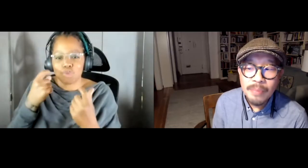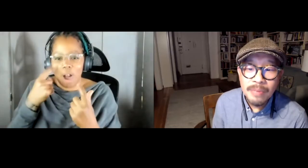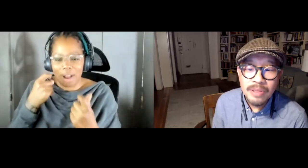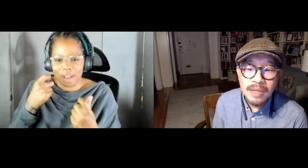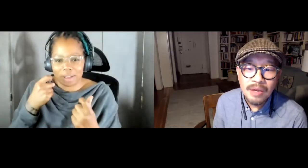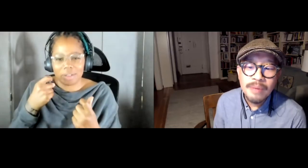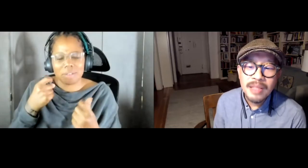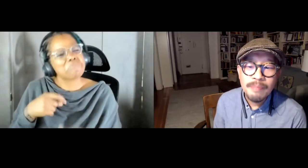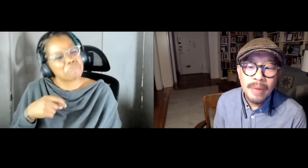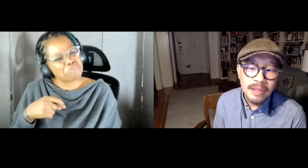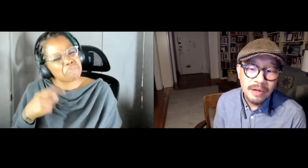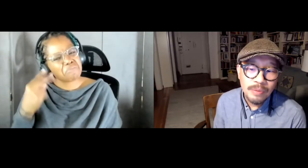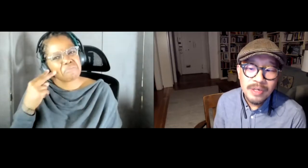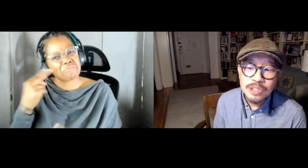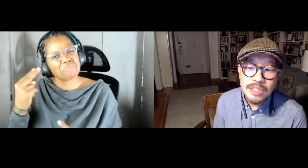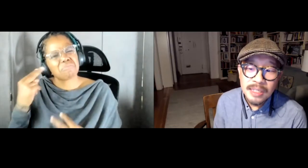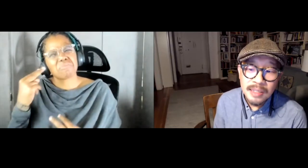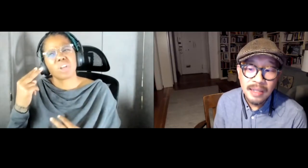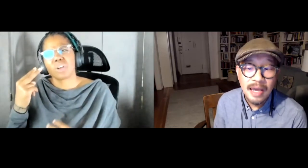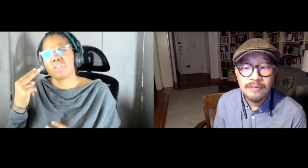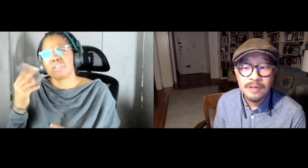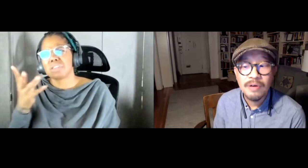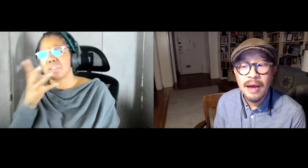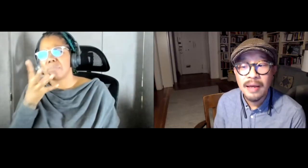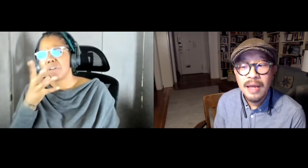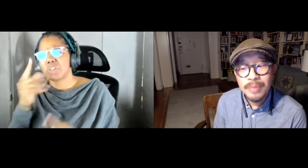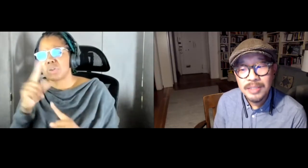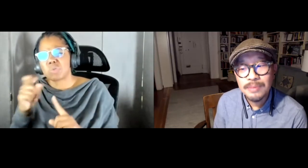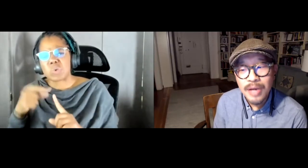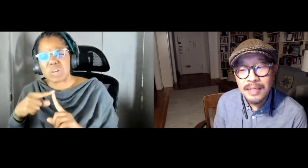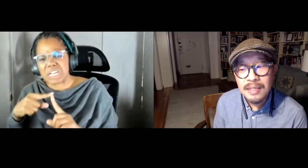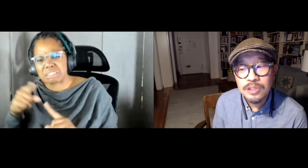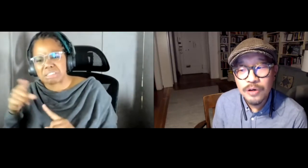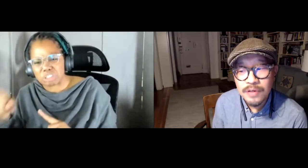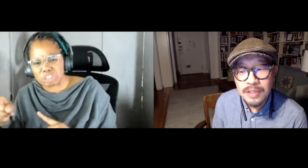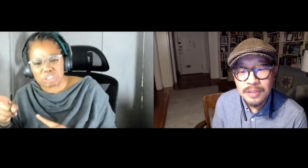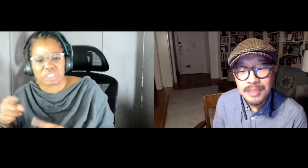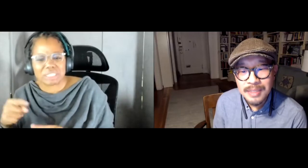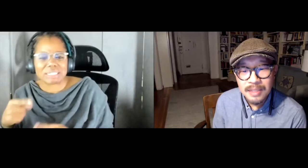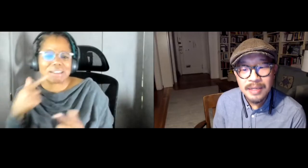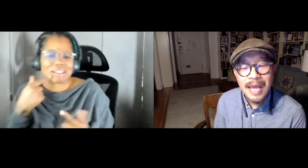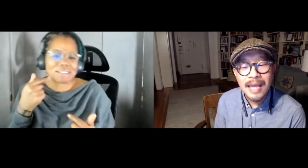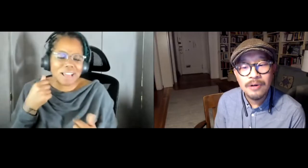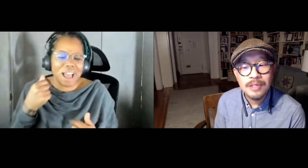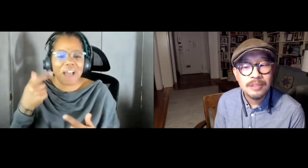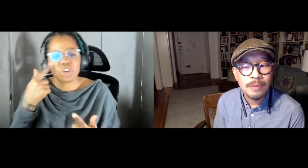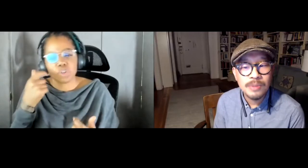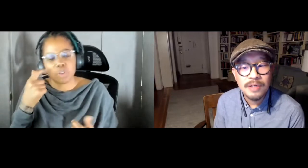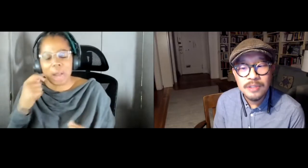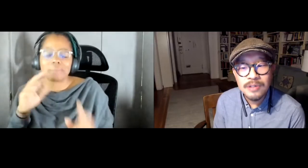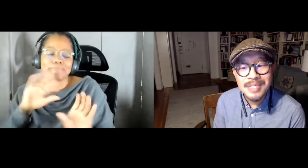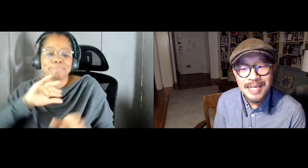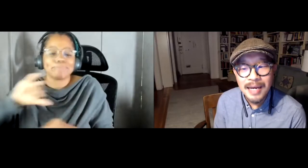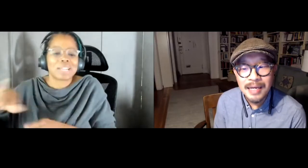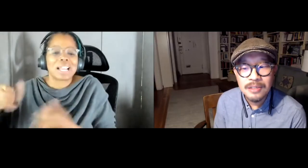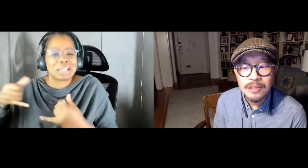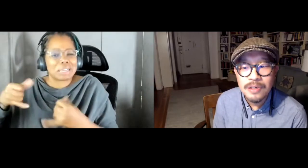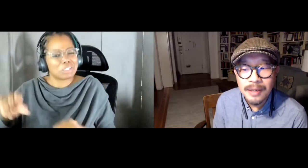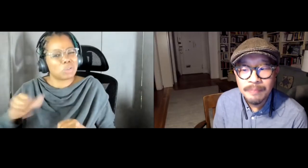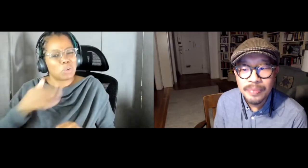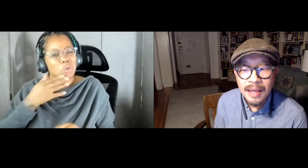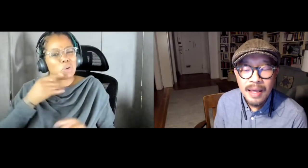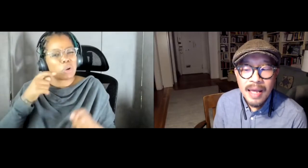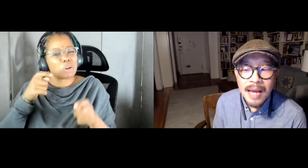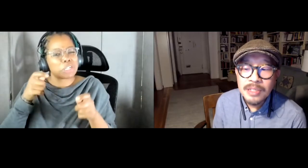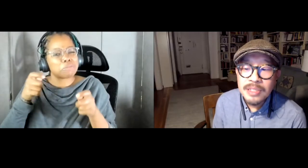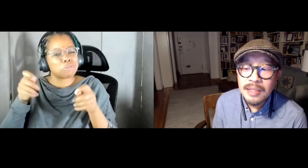time, I remember thinking, what about the mother? When does she laugh and cry? But subtracting the chauvinism, it's still an accurate description of a certain tide